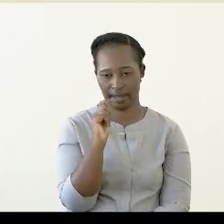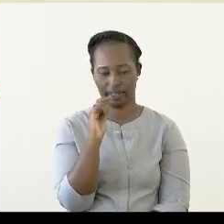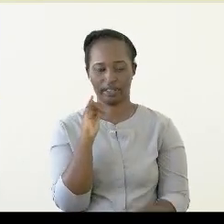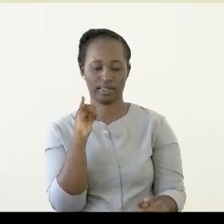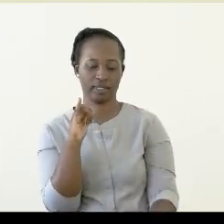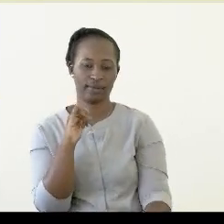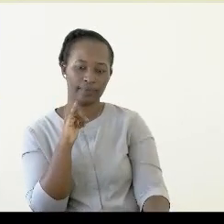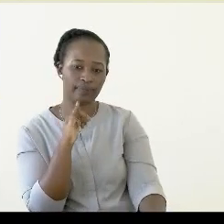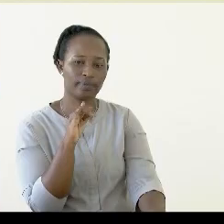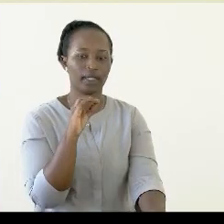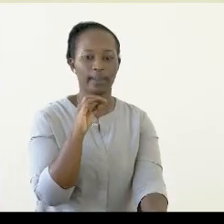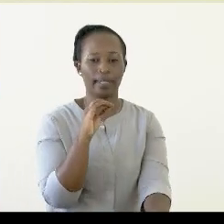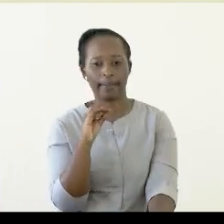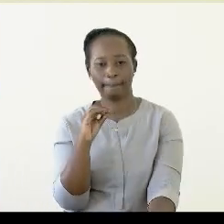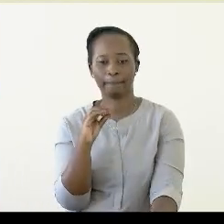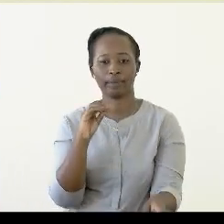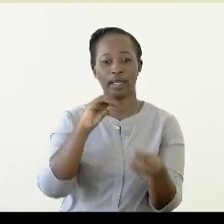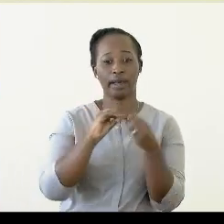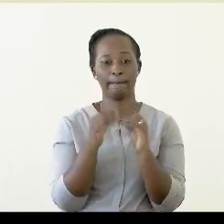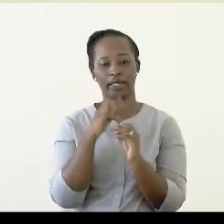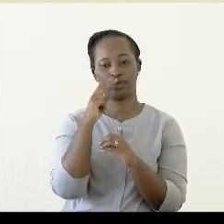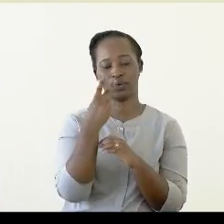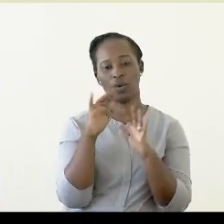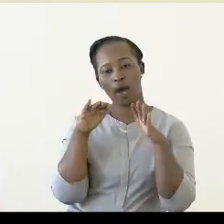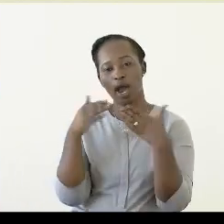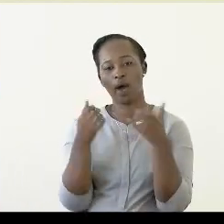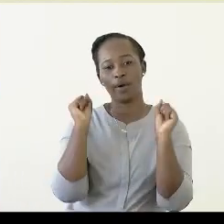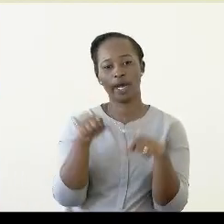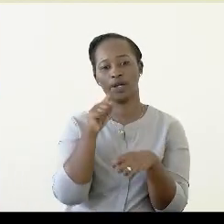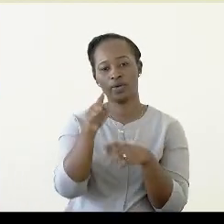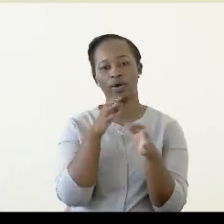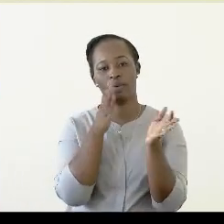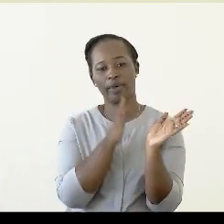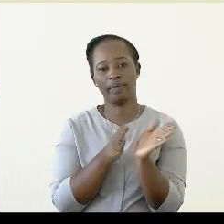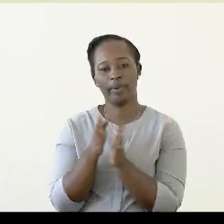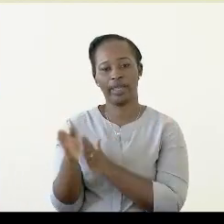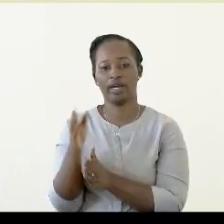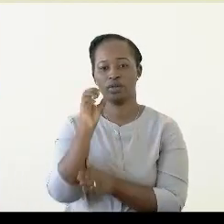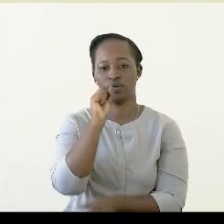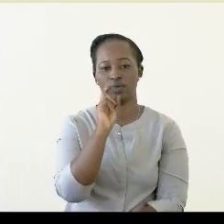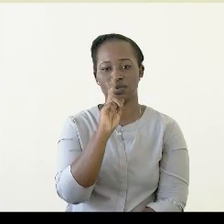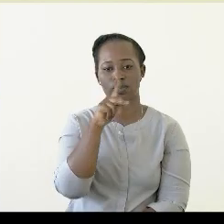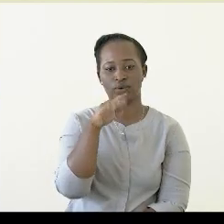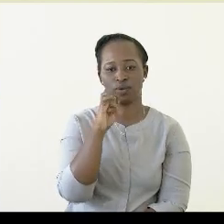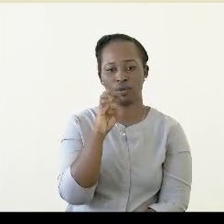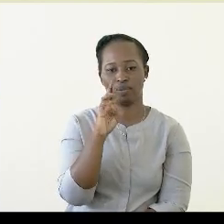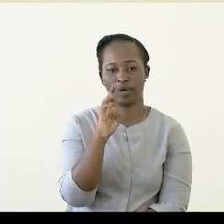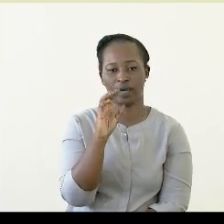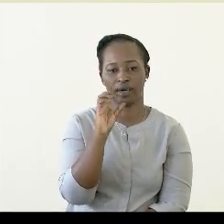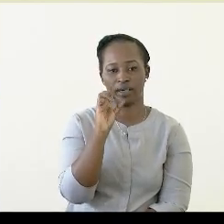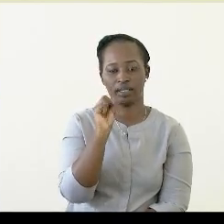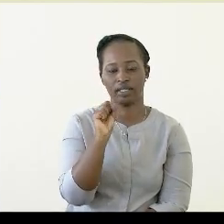Number 2, how can you prepare a supersaturated solution? How can we